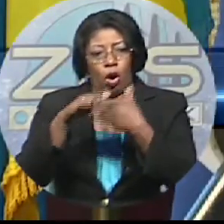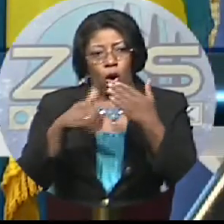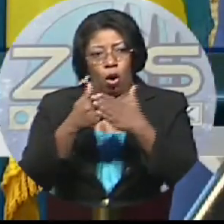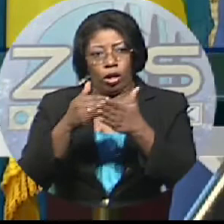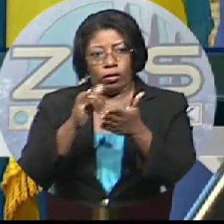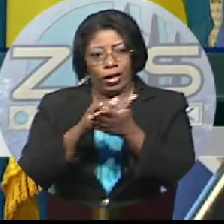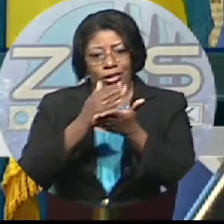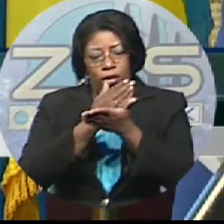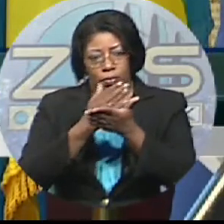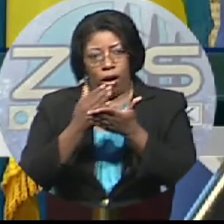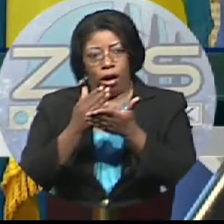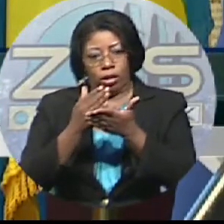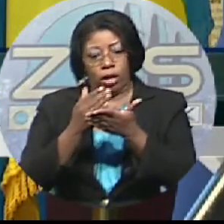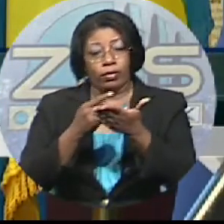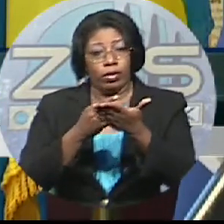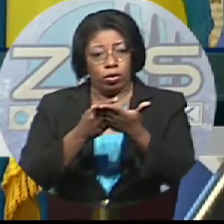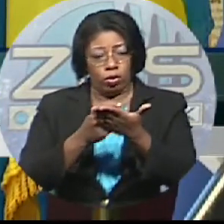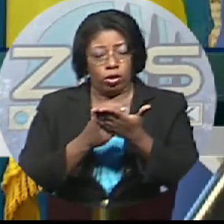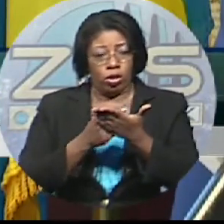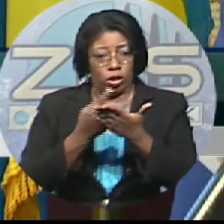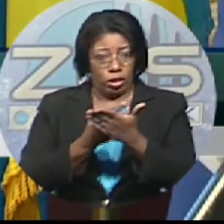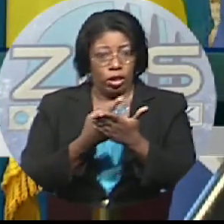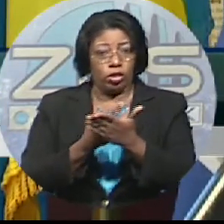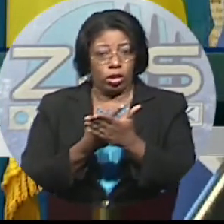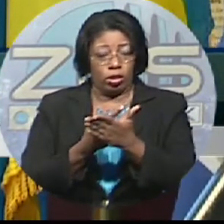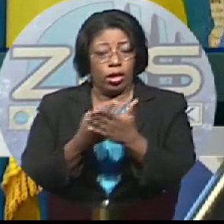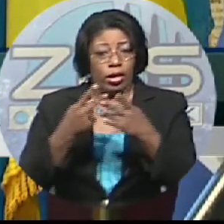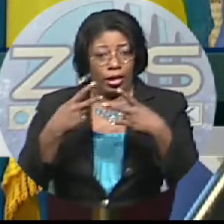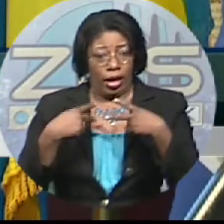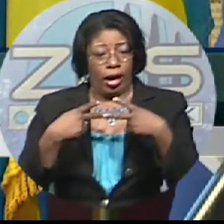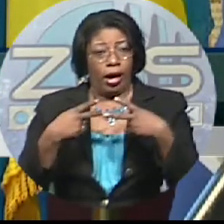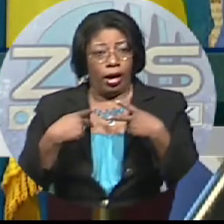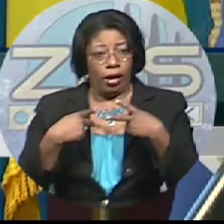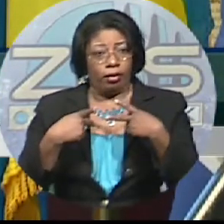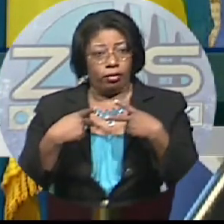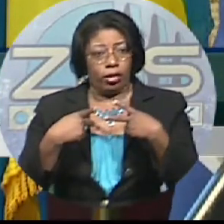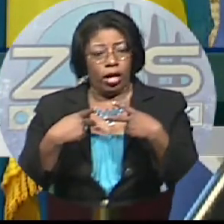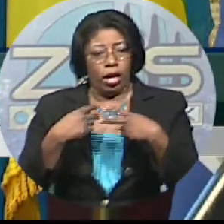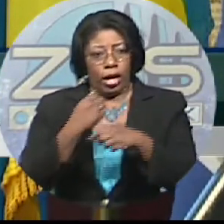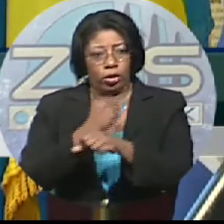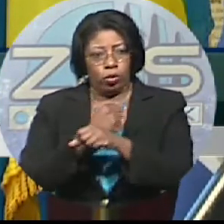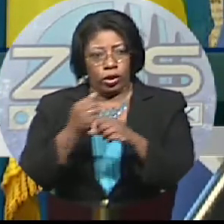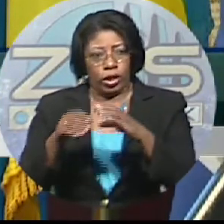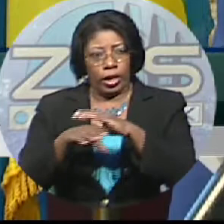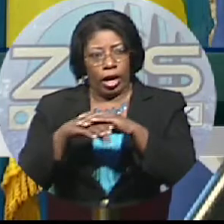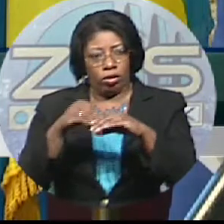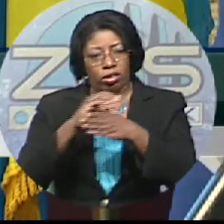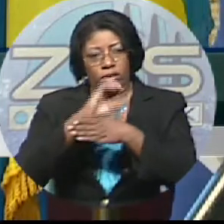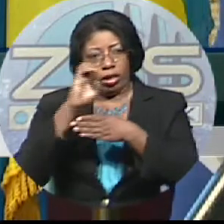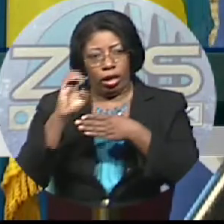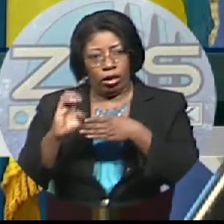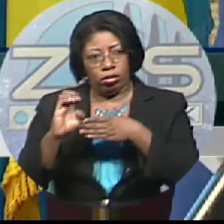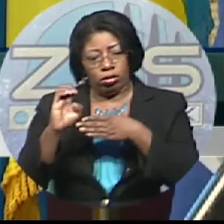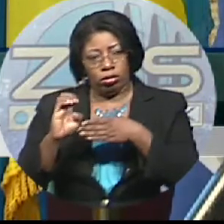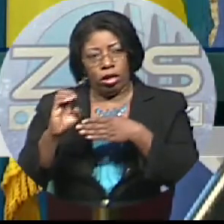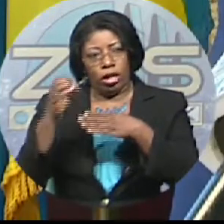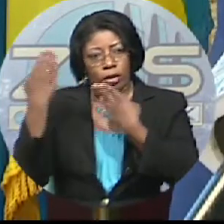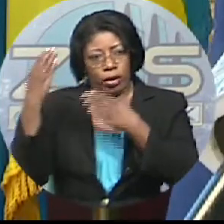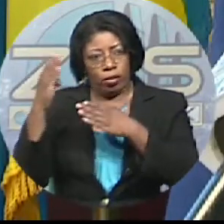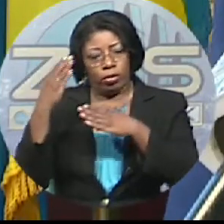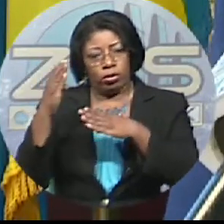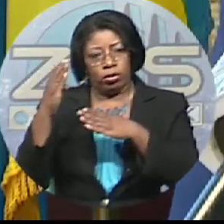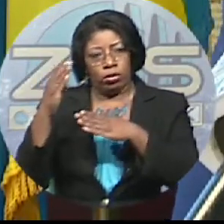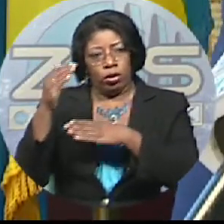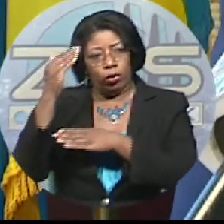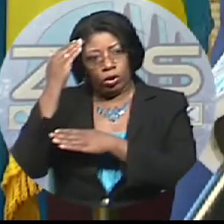position that we have arrived at. And a lot of that is still being worked out. But at the end of the day, the Bahamian people could be